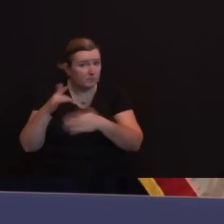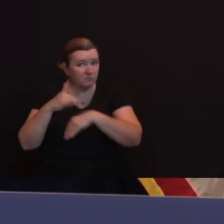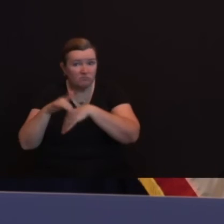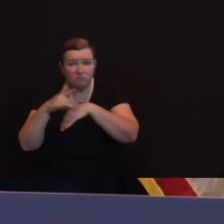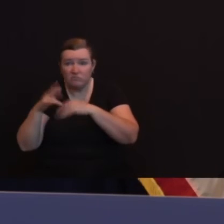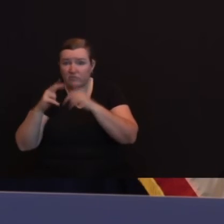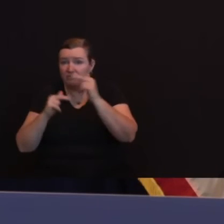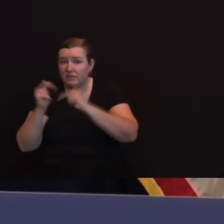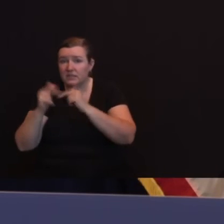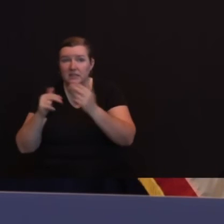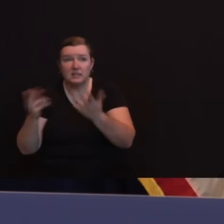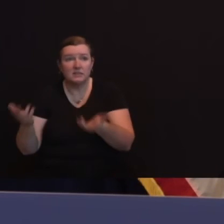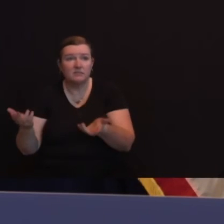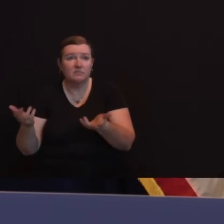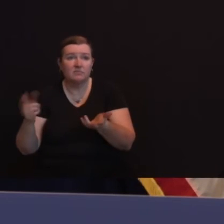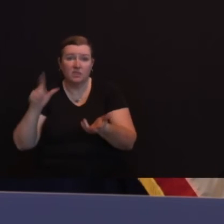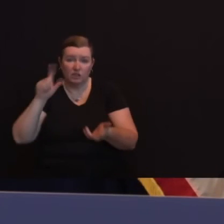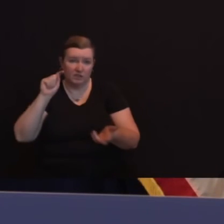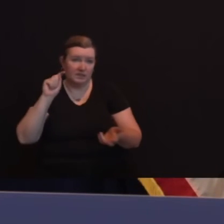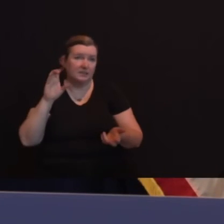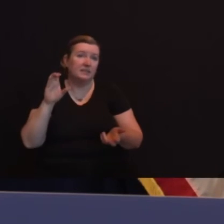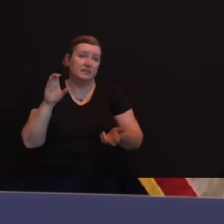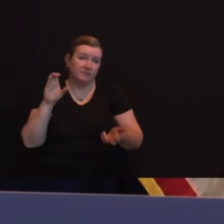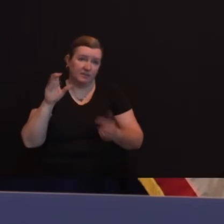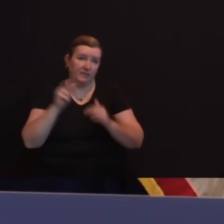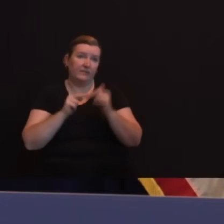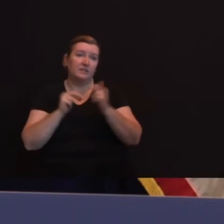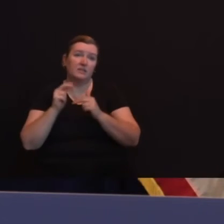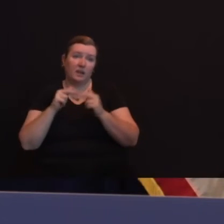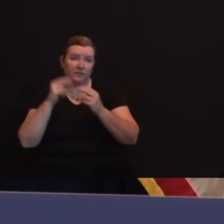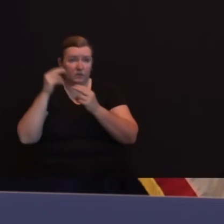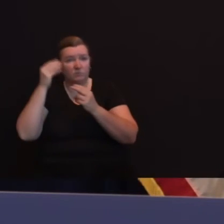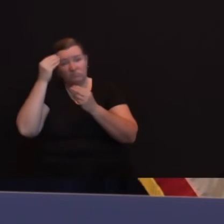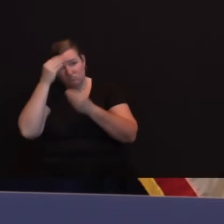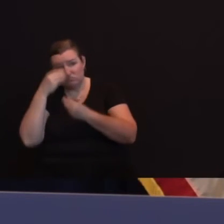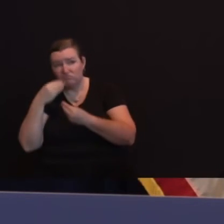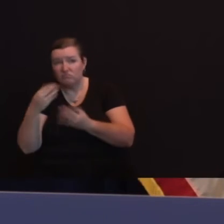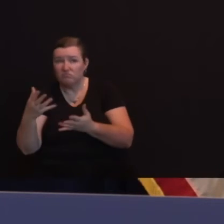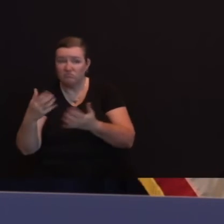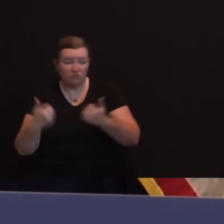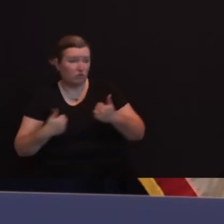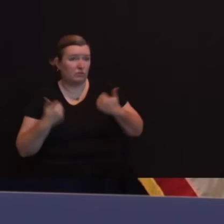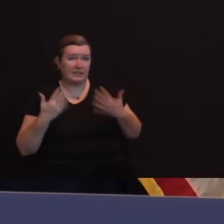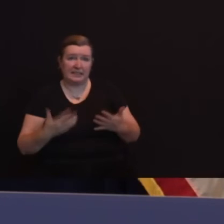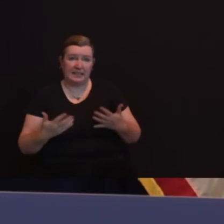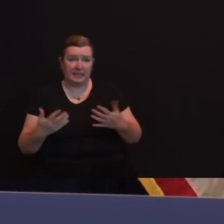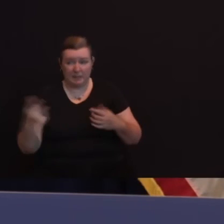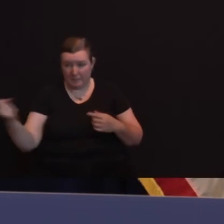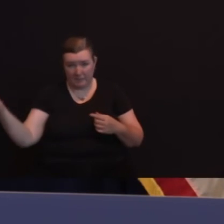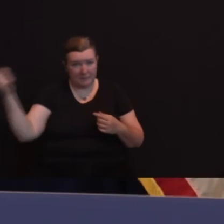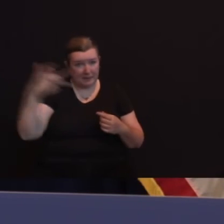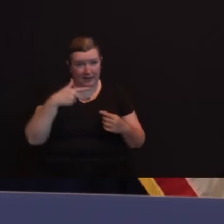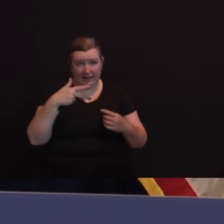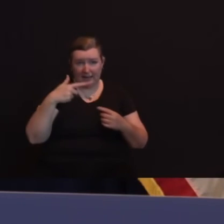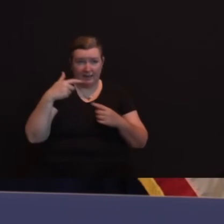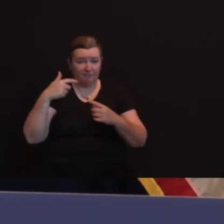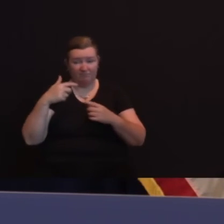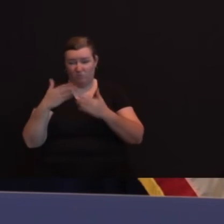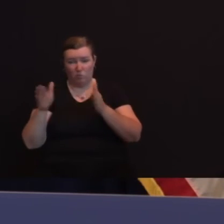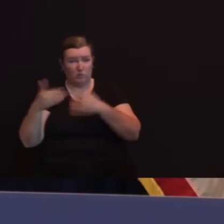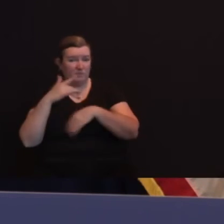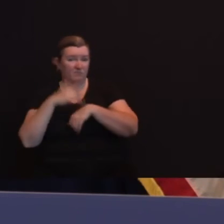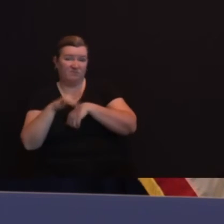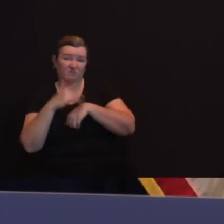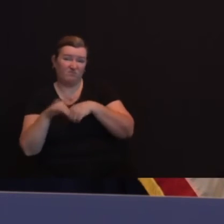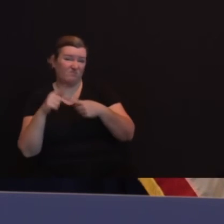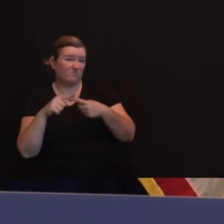notify the family that the resident will not be permitted back until a room is available, or until the facility is